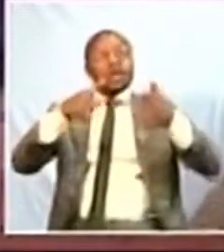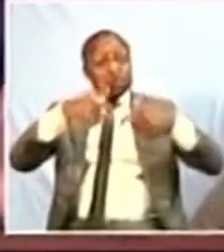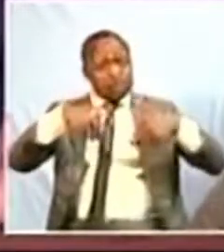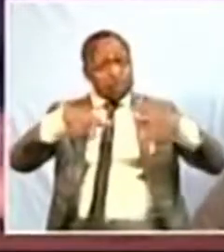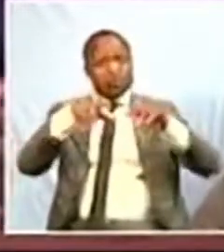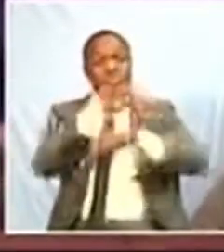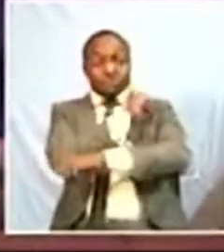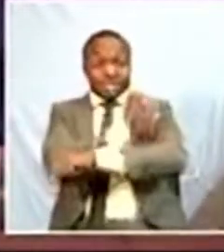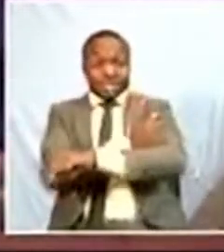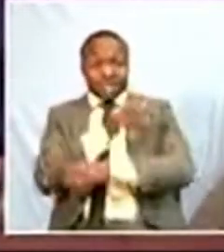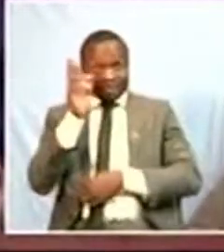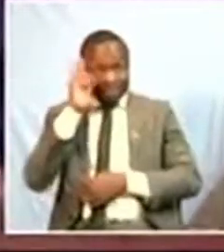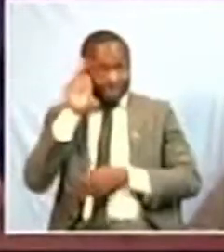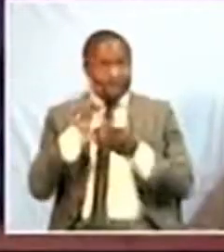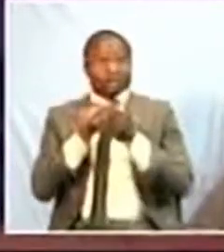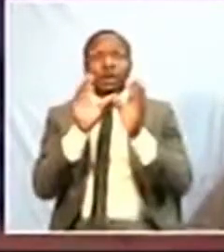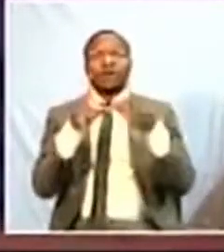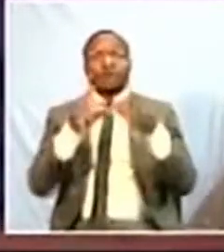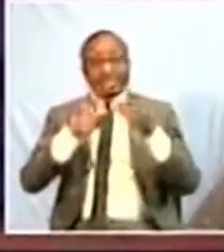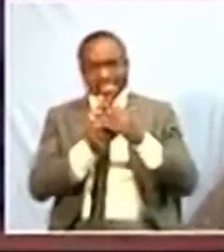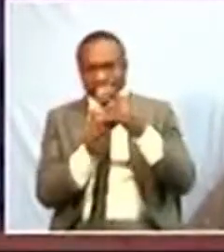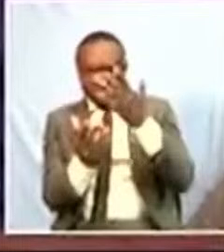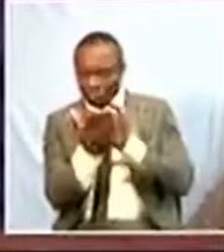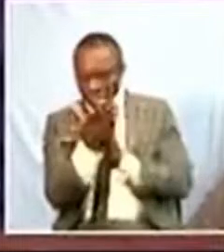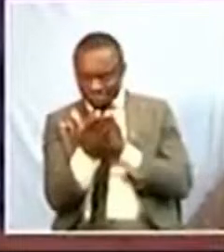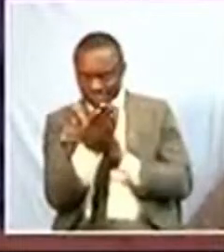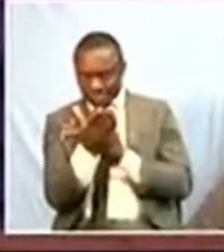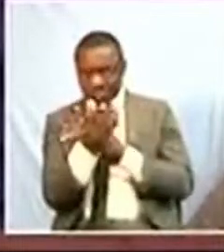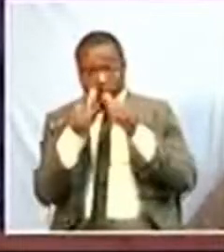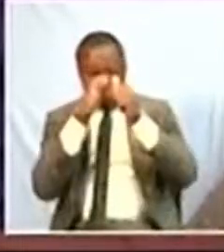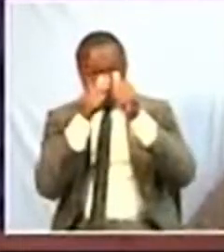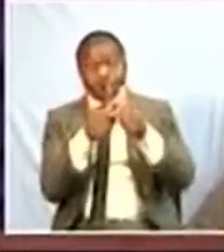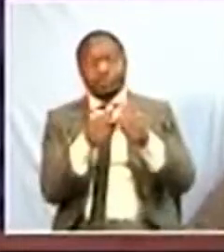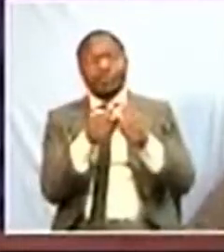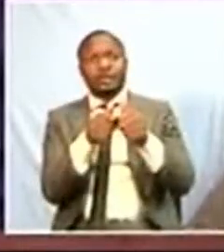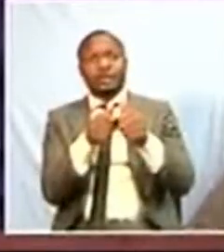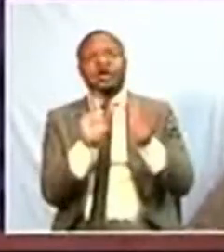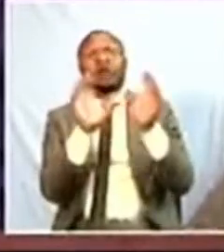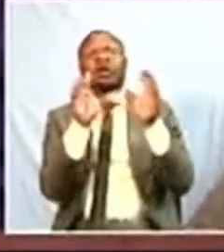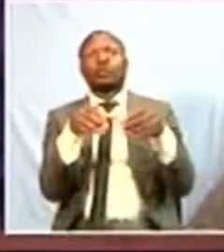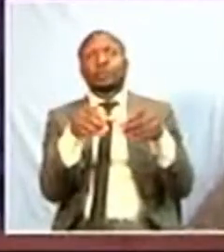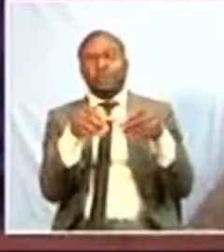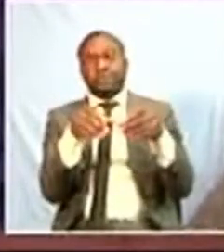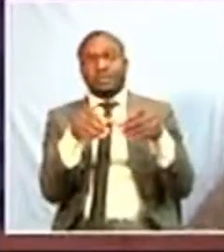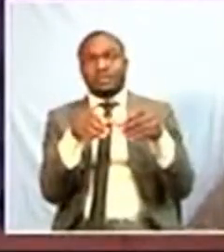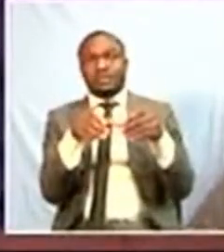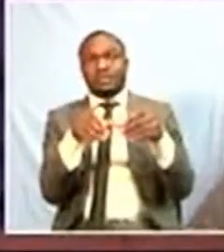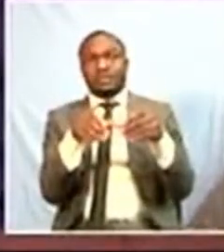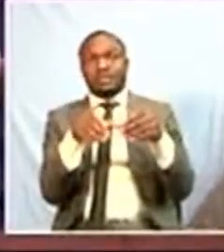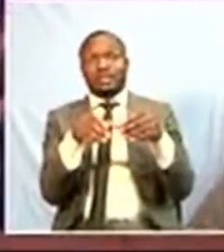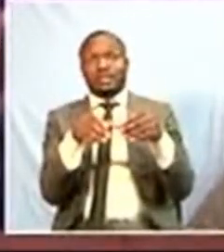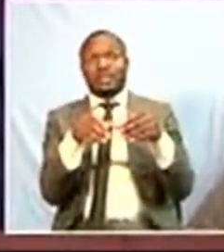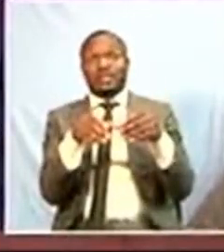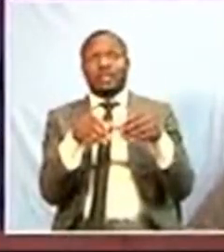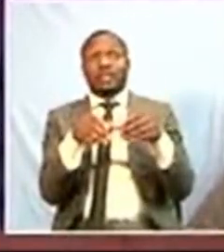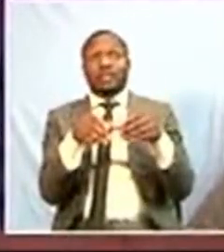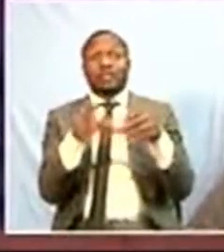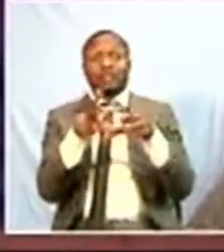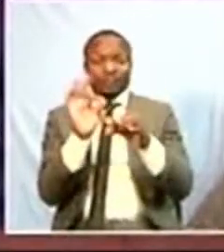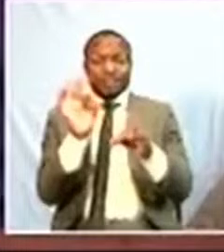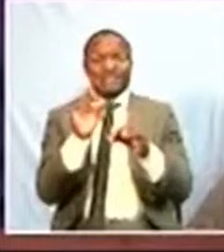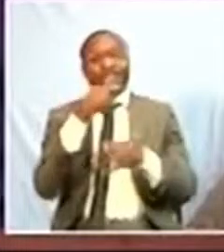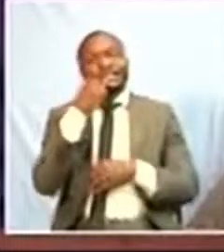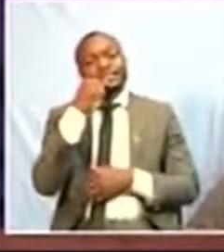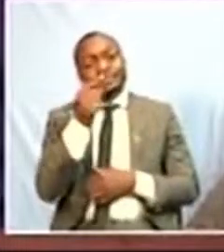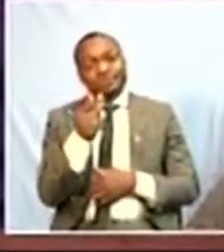authority. Remember, this committee started in the morning, and according to the committee's final remarks and their findings, they did